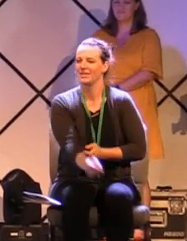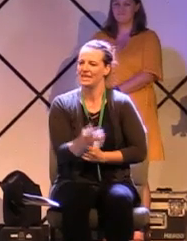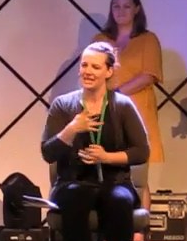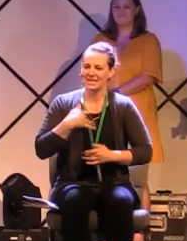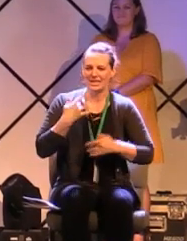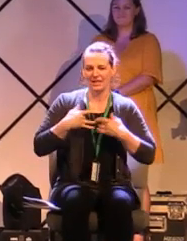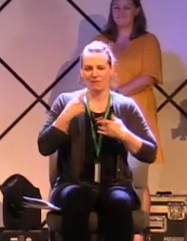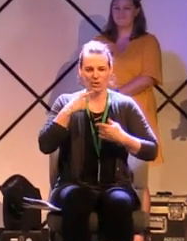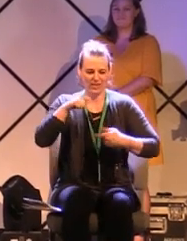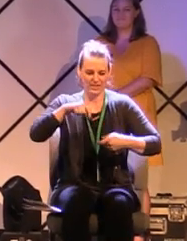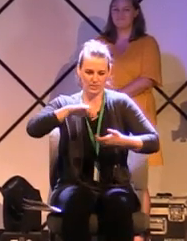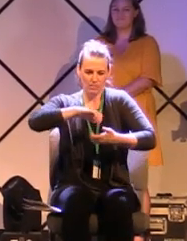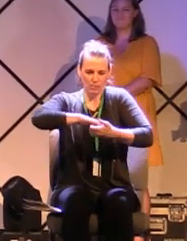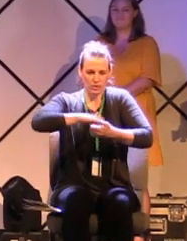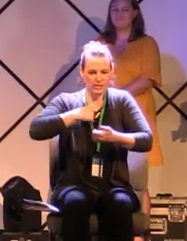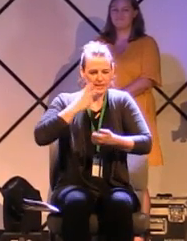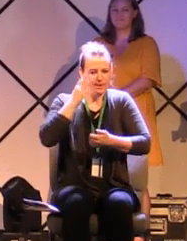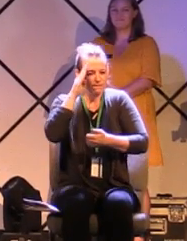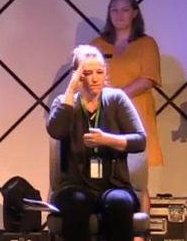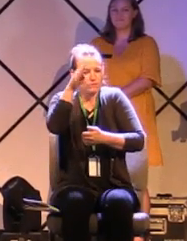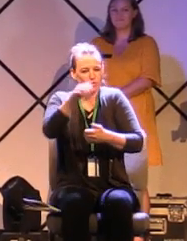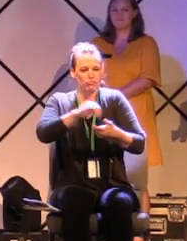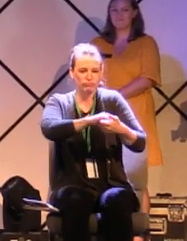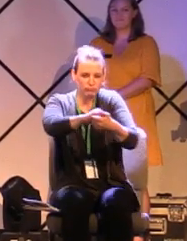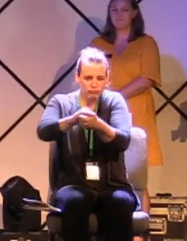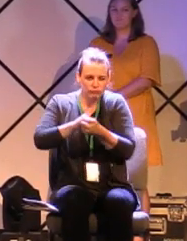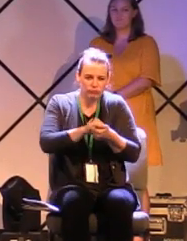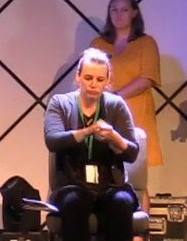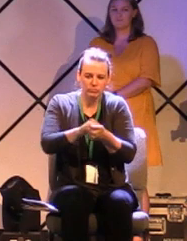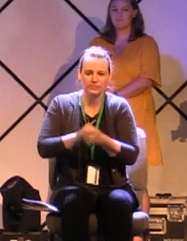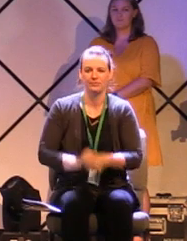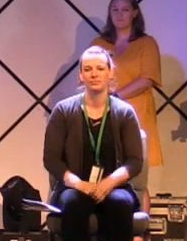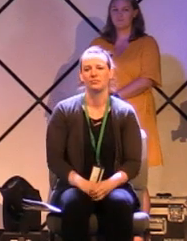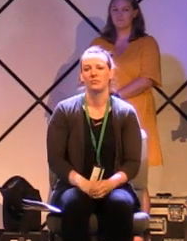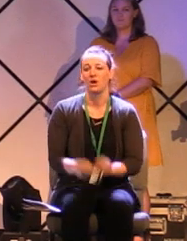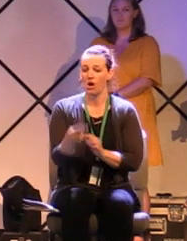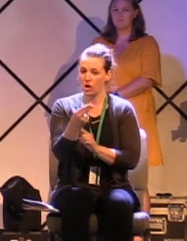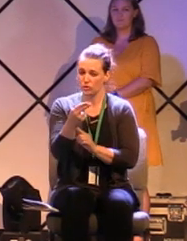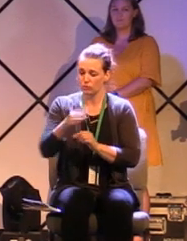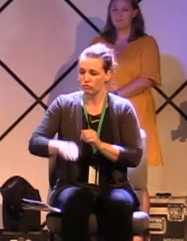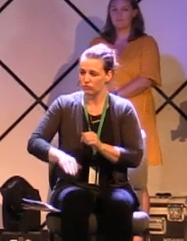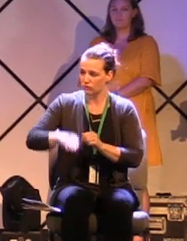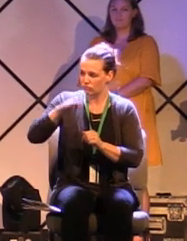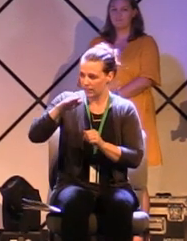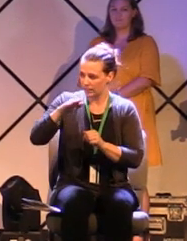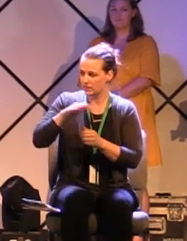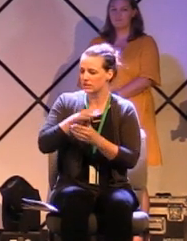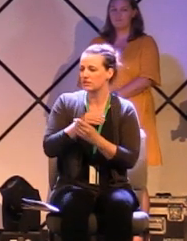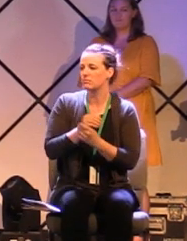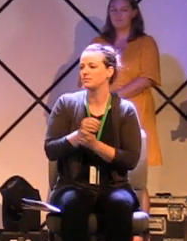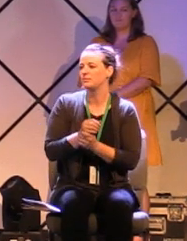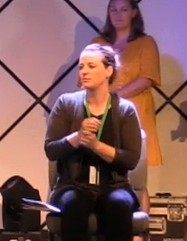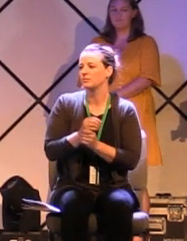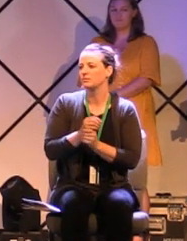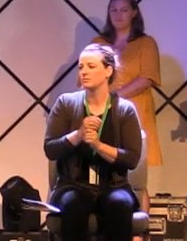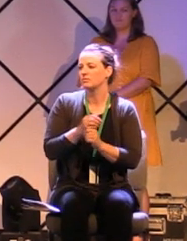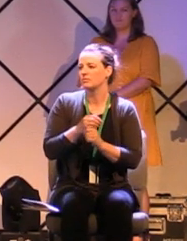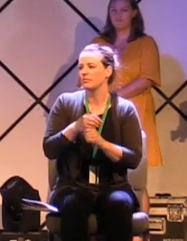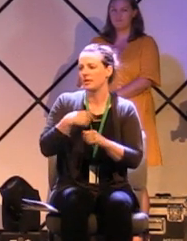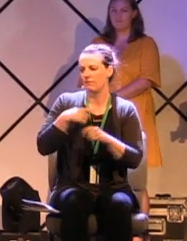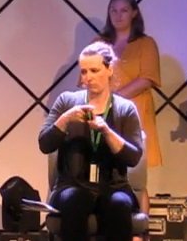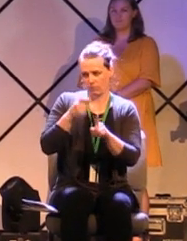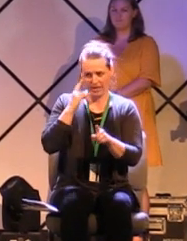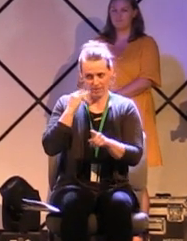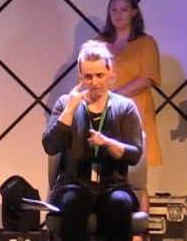for their future together. Honcho was raised at the Folsom Women's Correctional Facility and co-raised by Kathy Hall of Placerville,